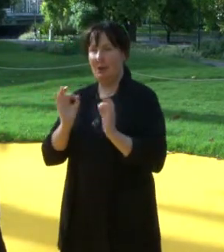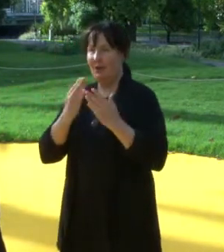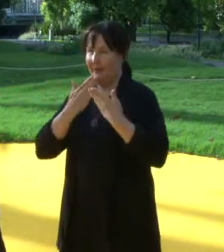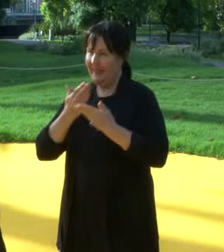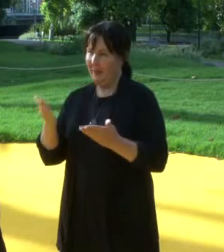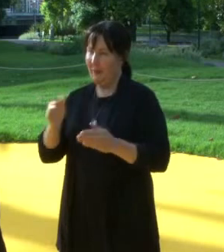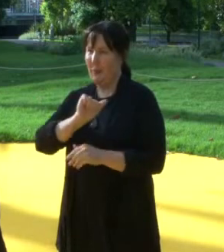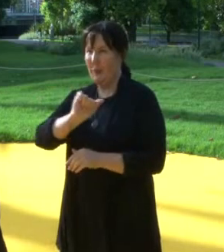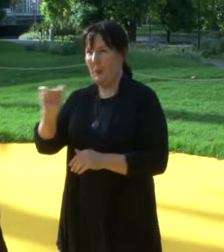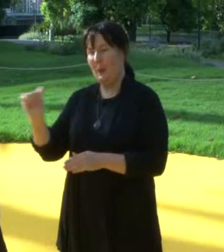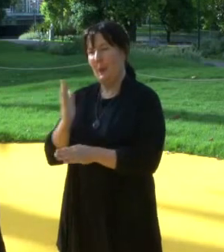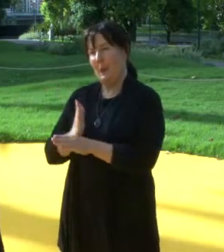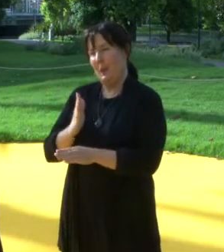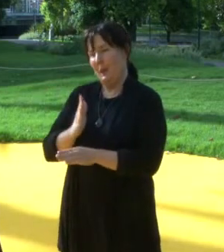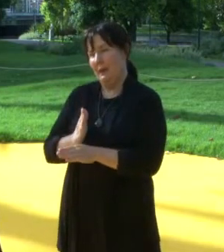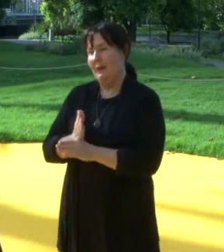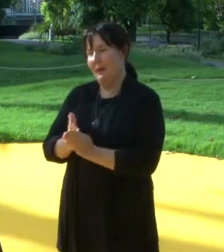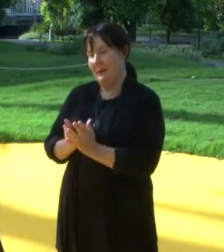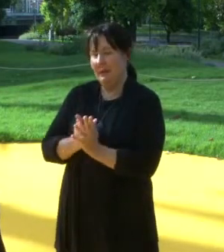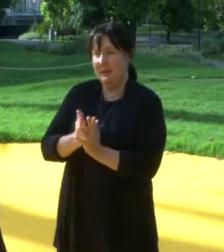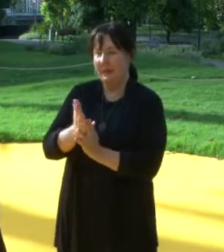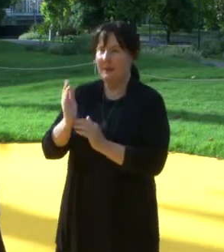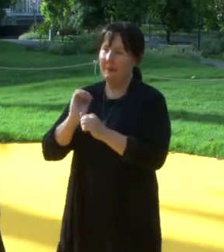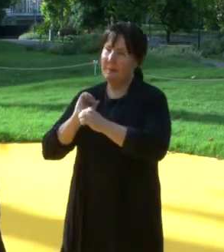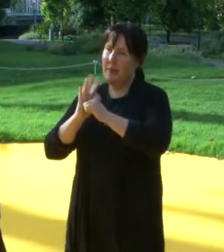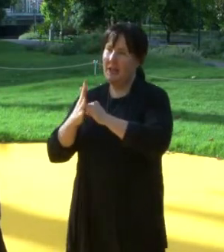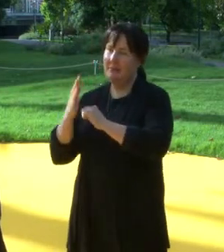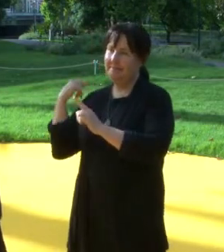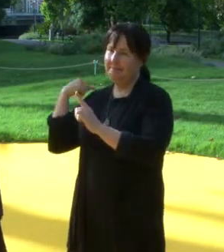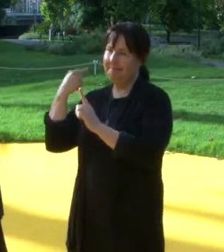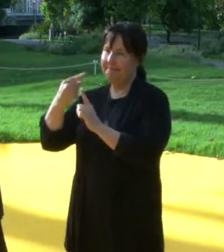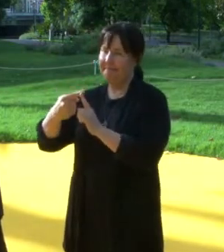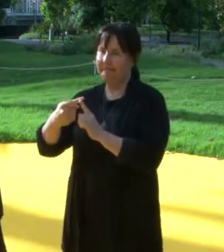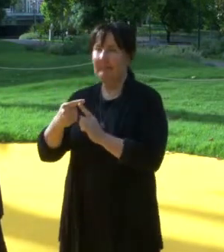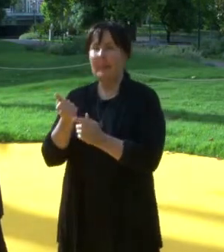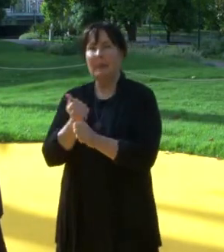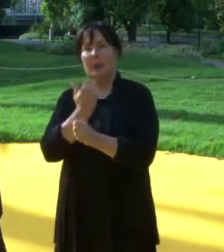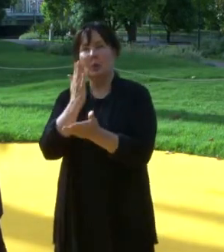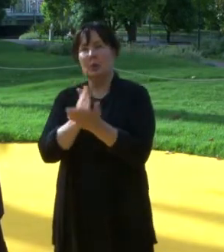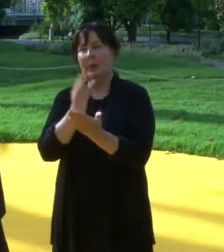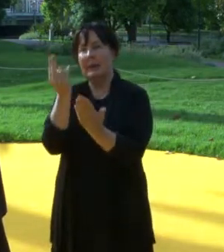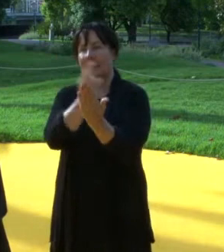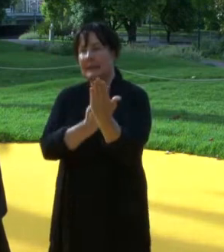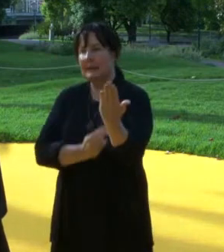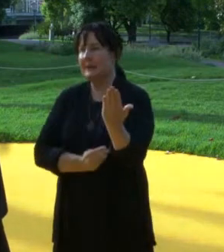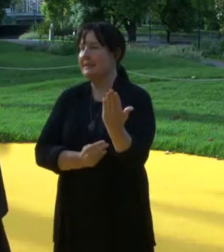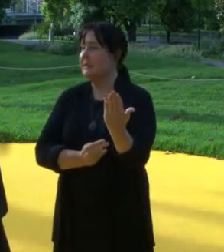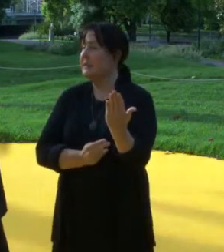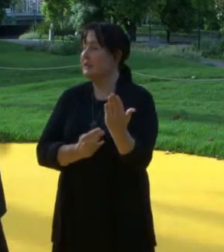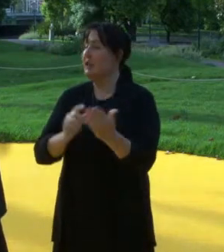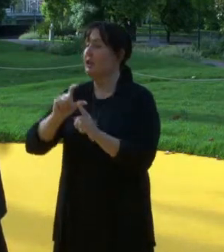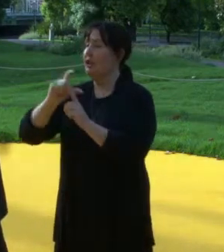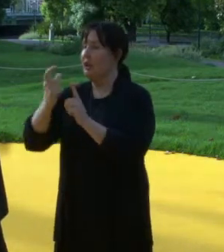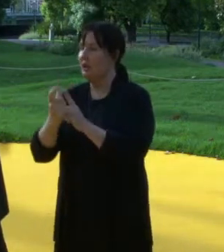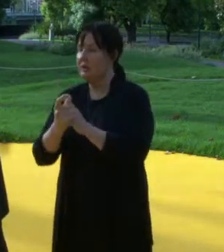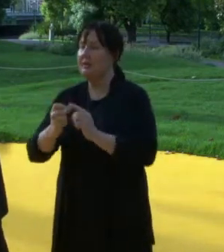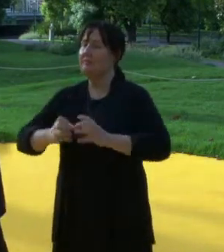work throughout the pandemic to ensure arts and culture has continued to thrive in Victoria.